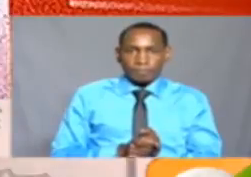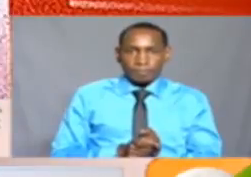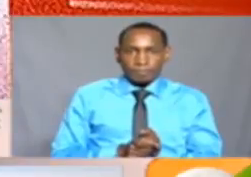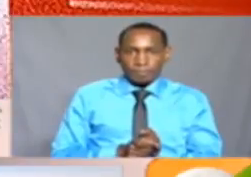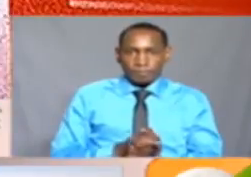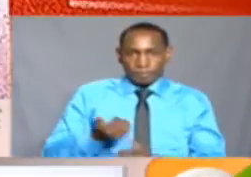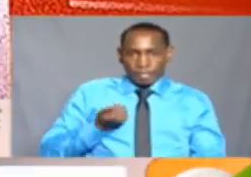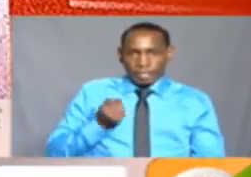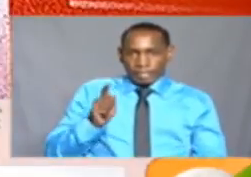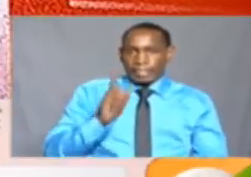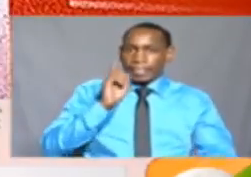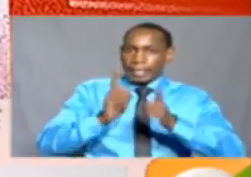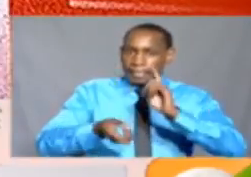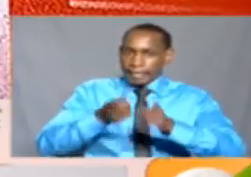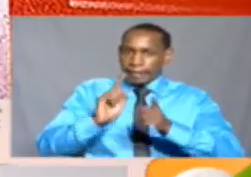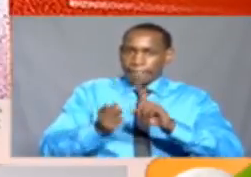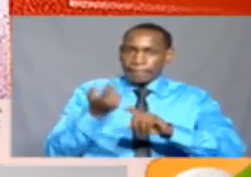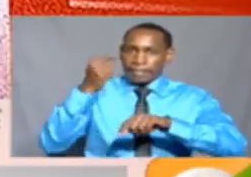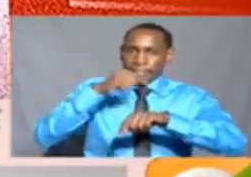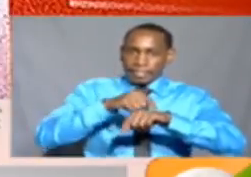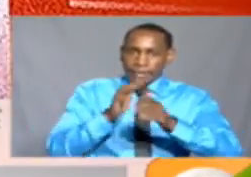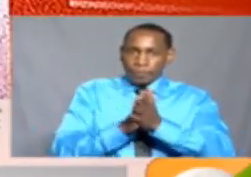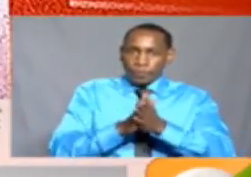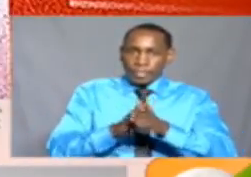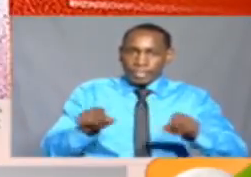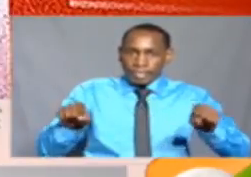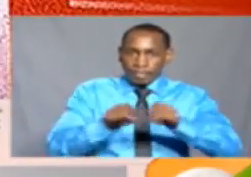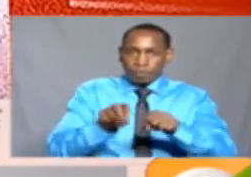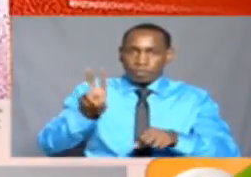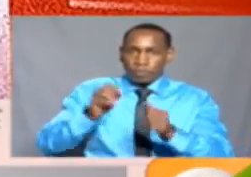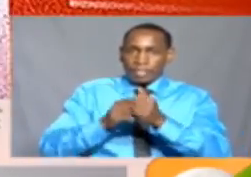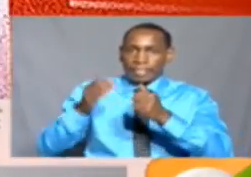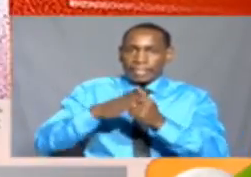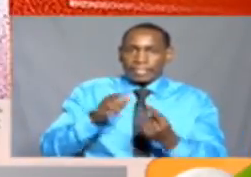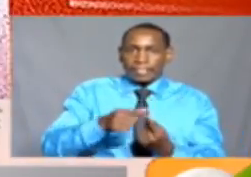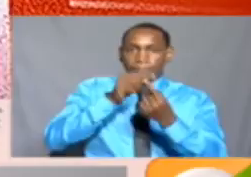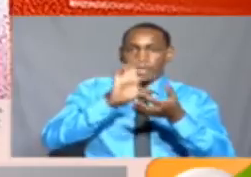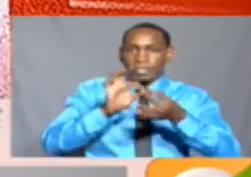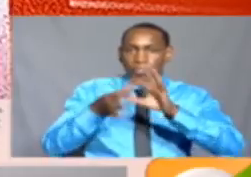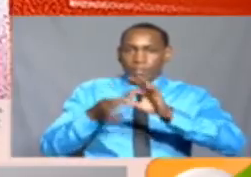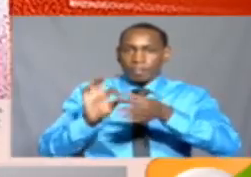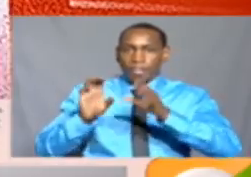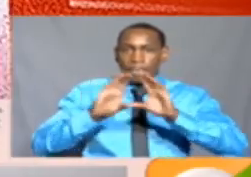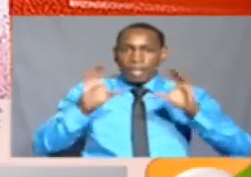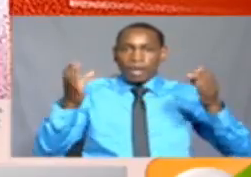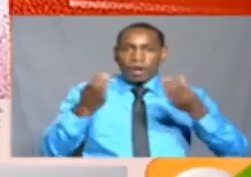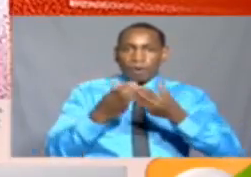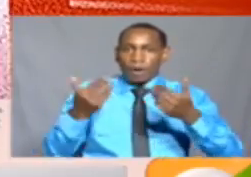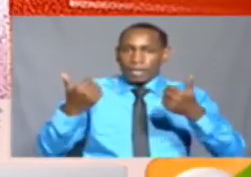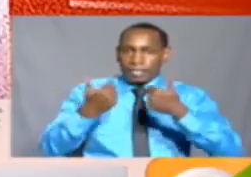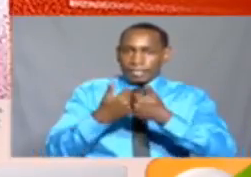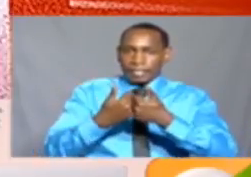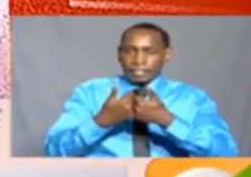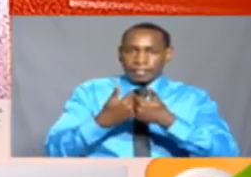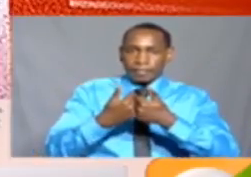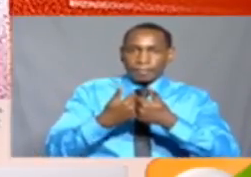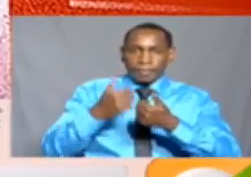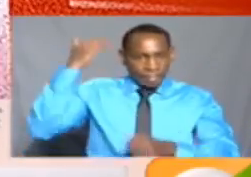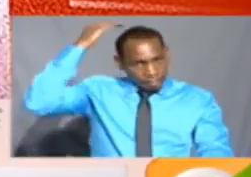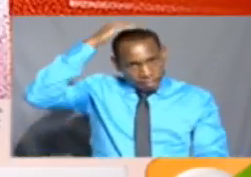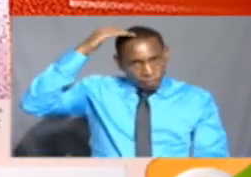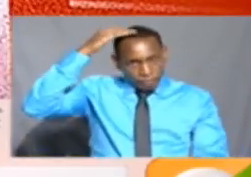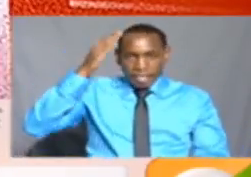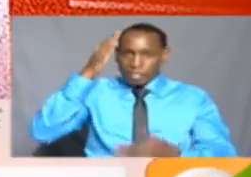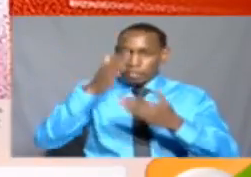He ran for the first time in spikes at the 2019 Special Olympics World Summer Games in Abu Dhabi. This did